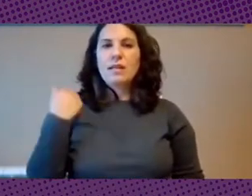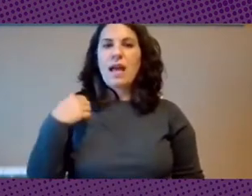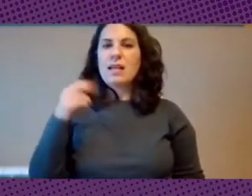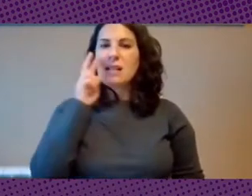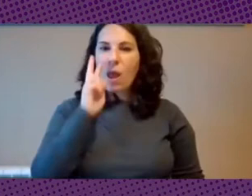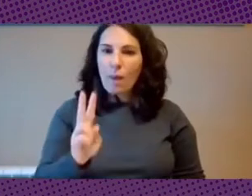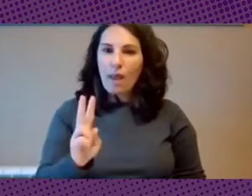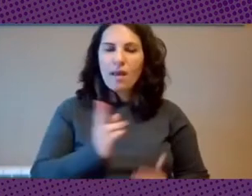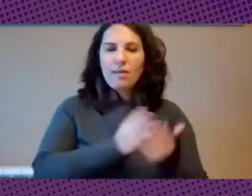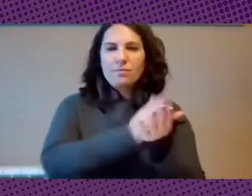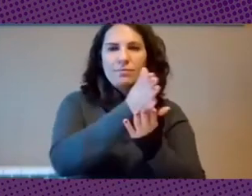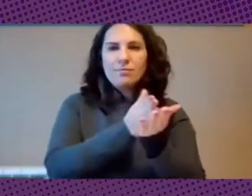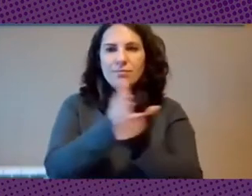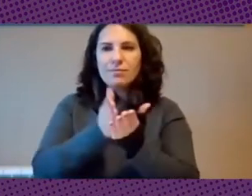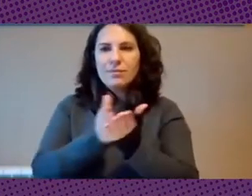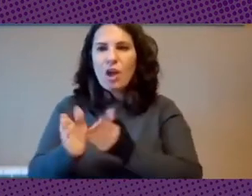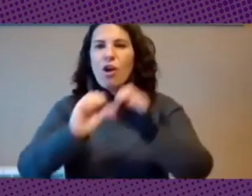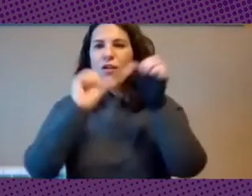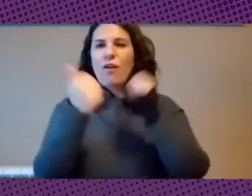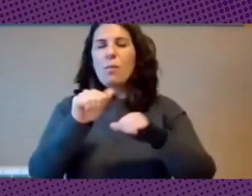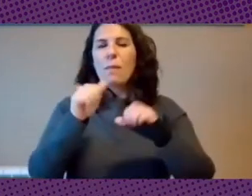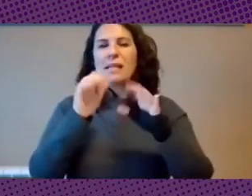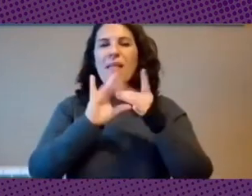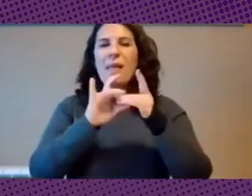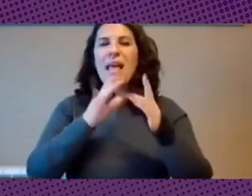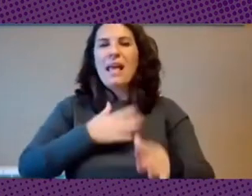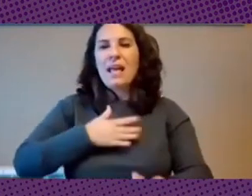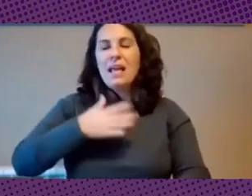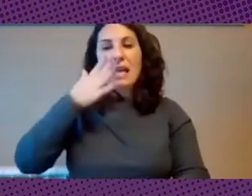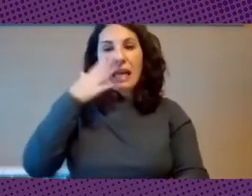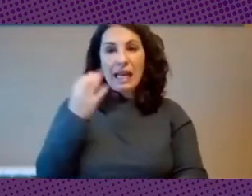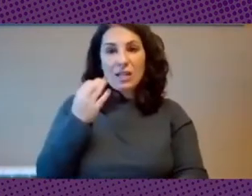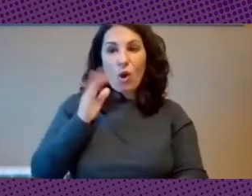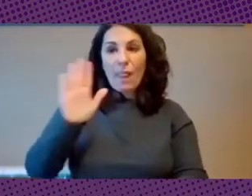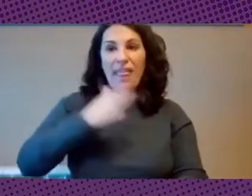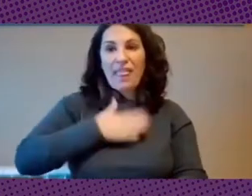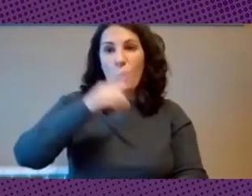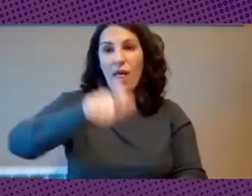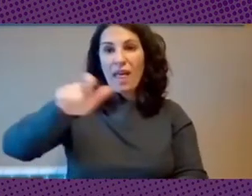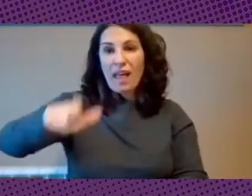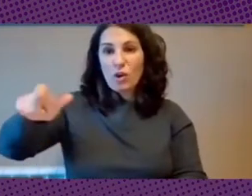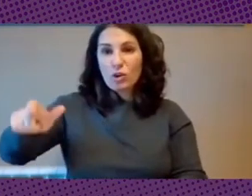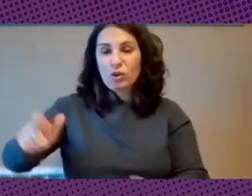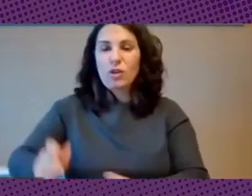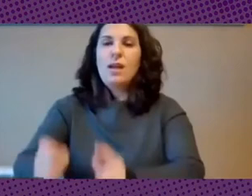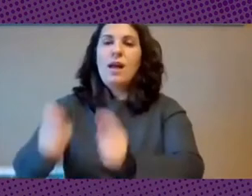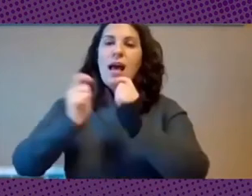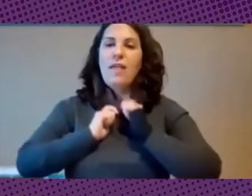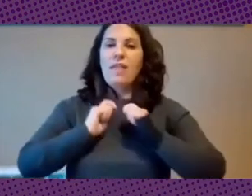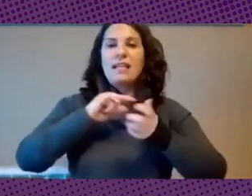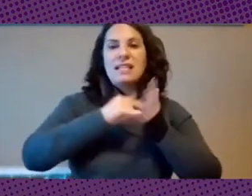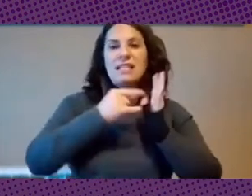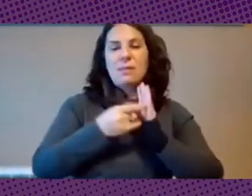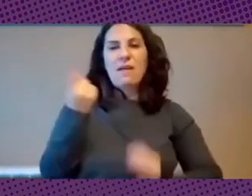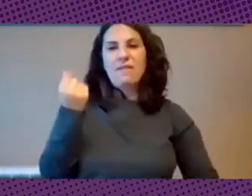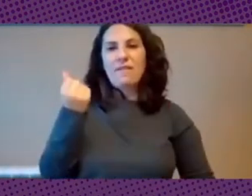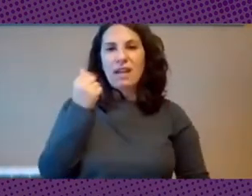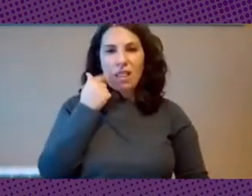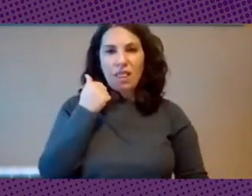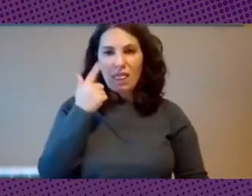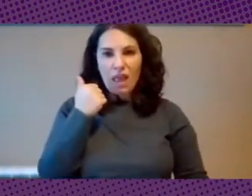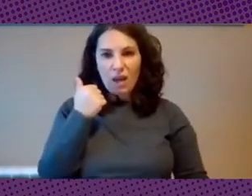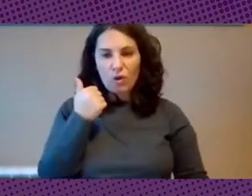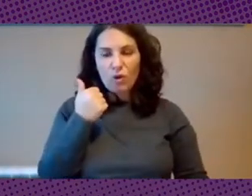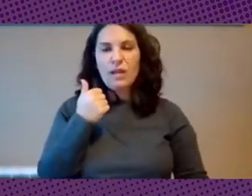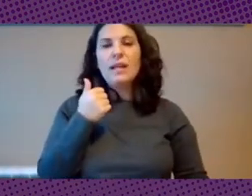us from citizens to the financial system and to the owners of the financial institutions